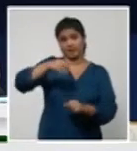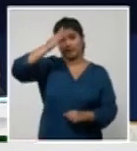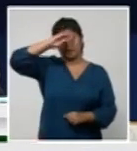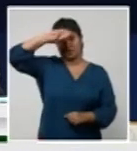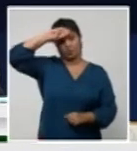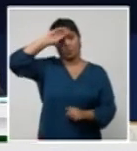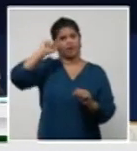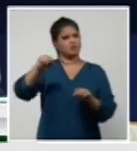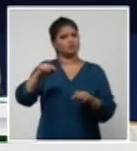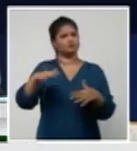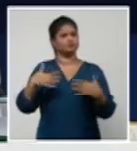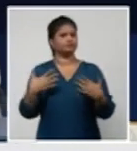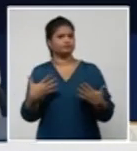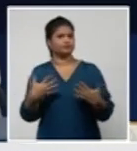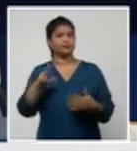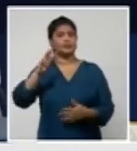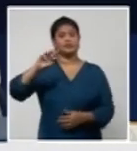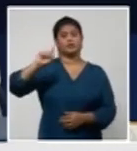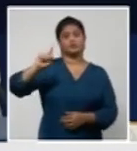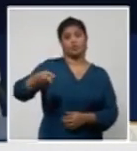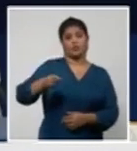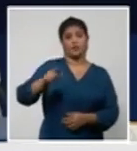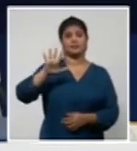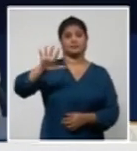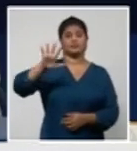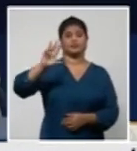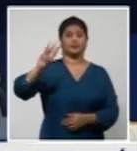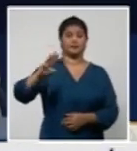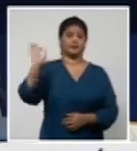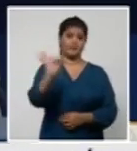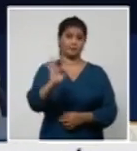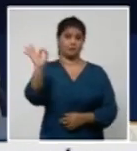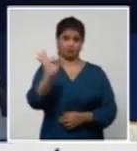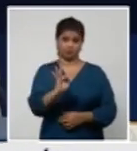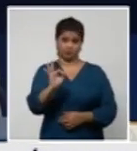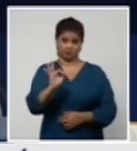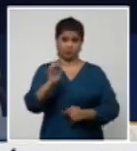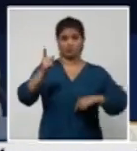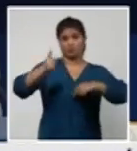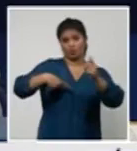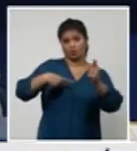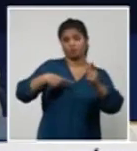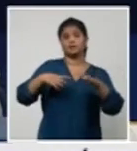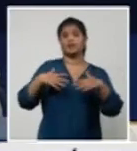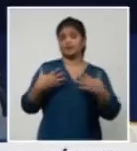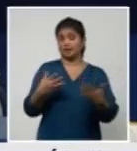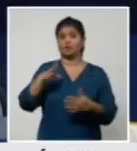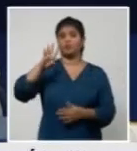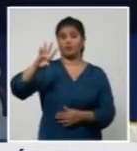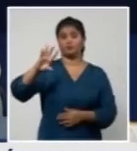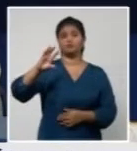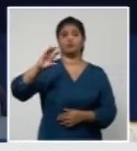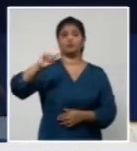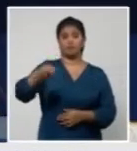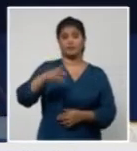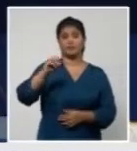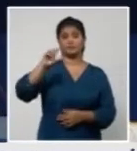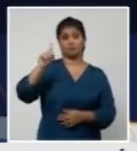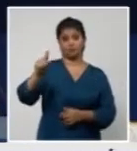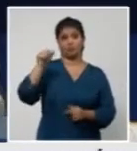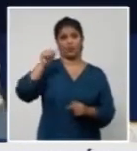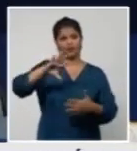continues to place 21st in the Americas and 110th in the world. As we always mention, 2 cases